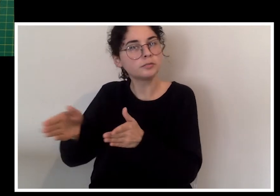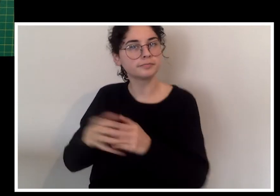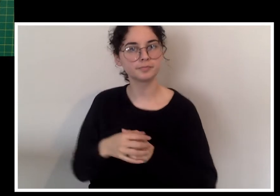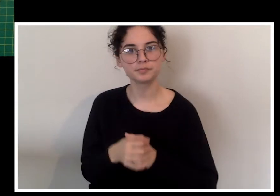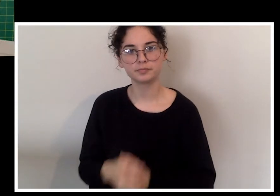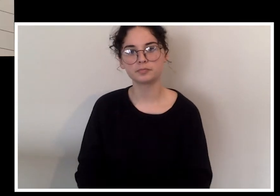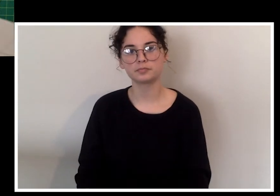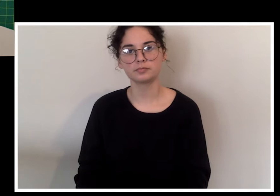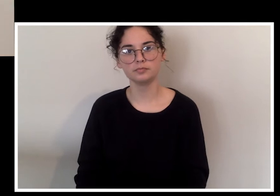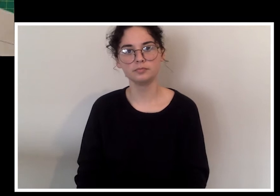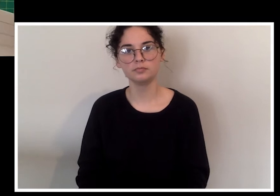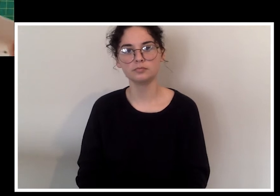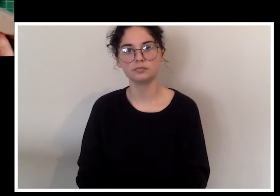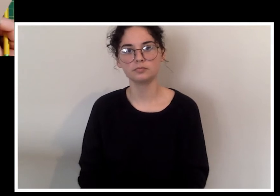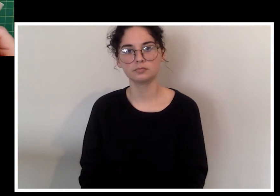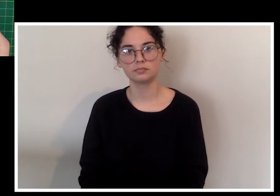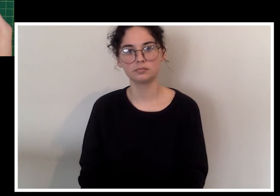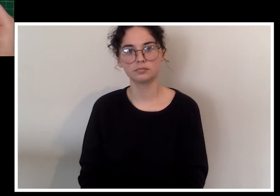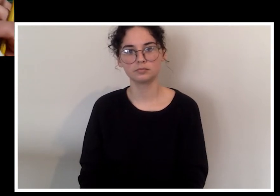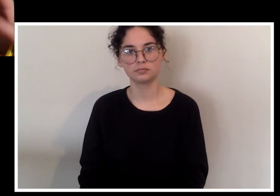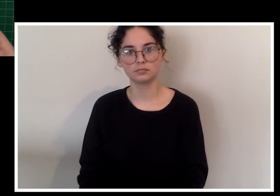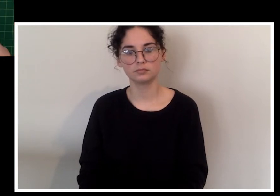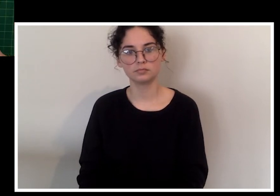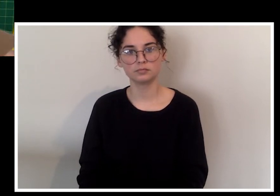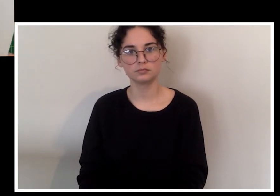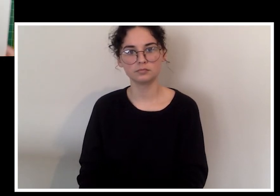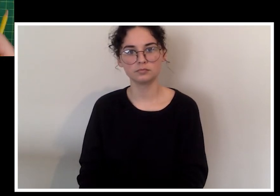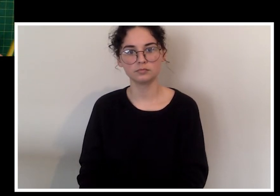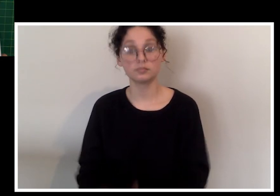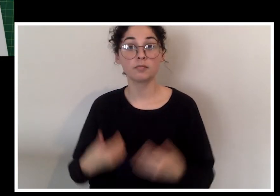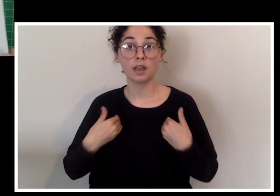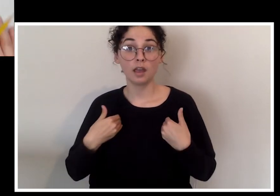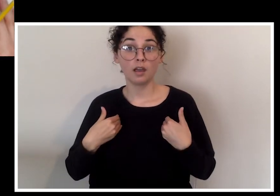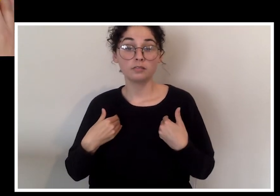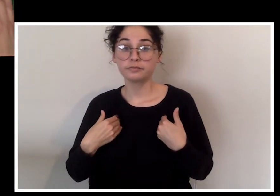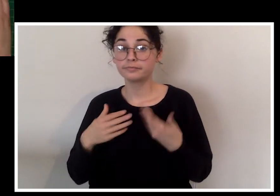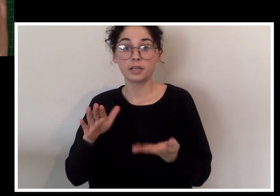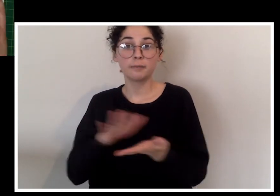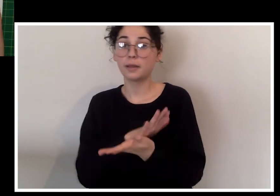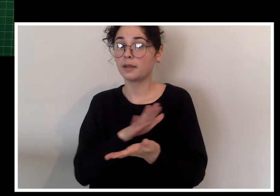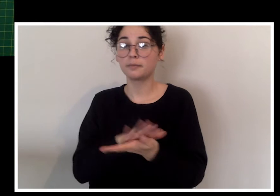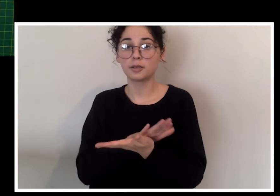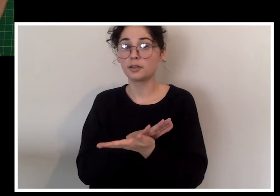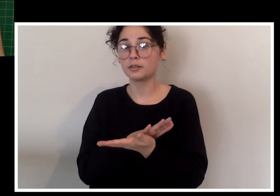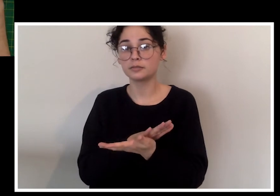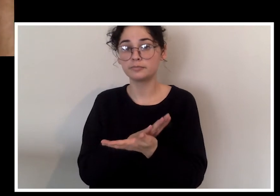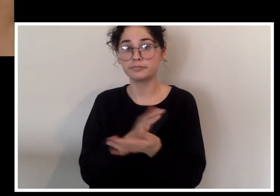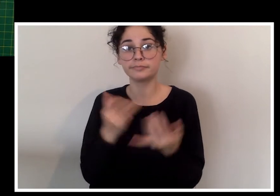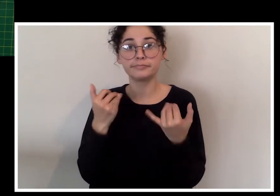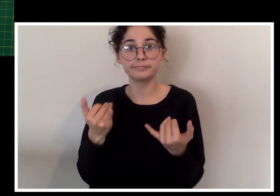So I have just some extra paper that I had found from an old